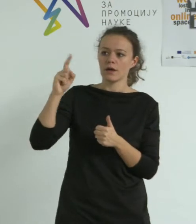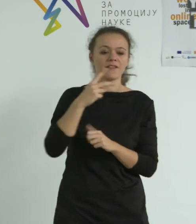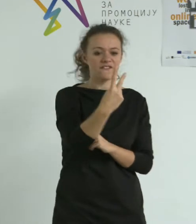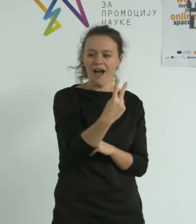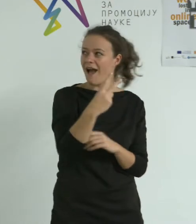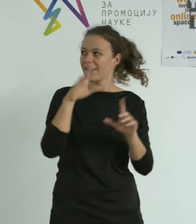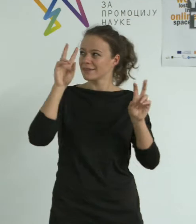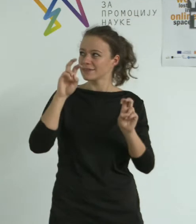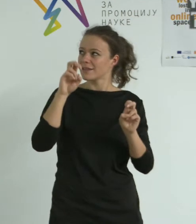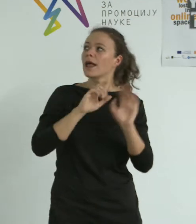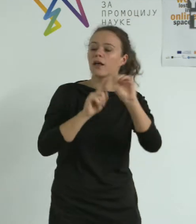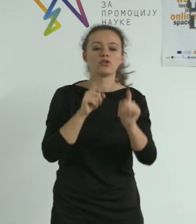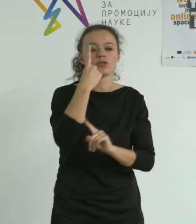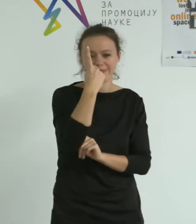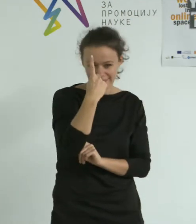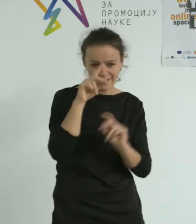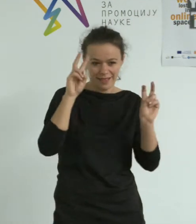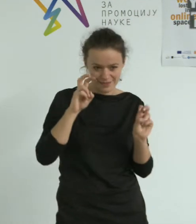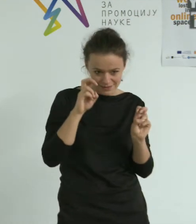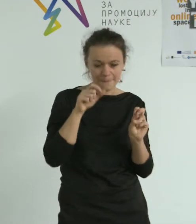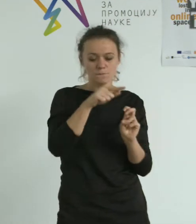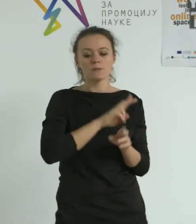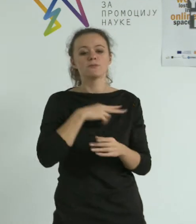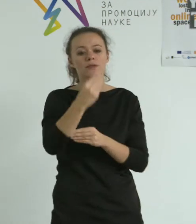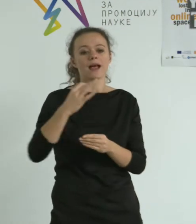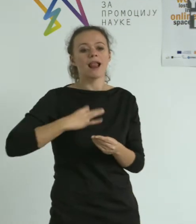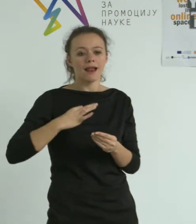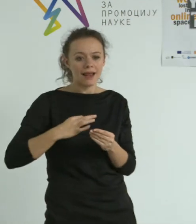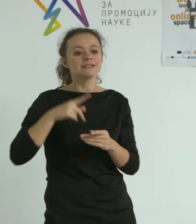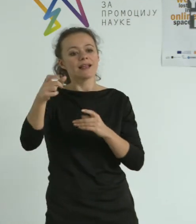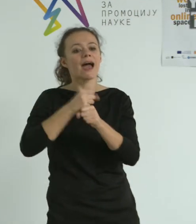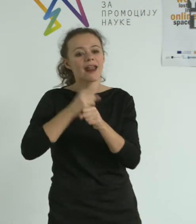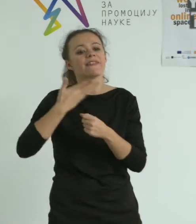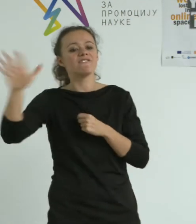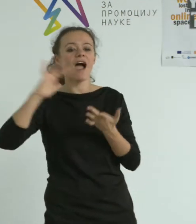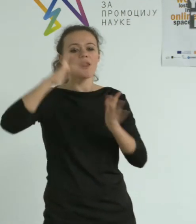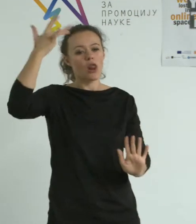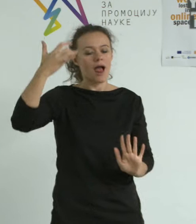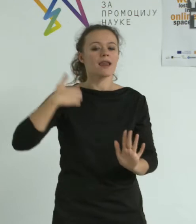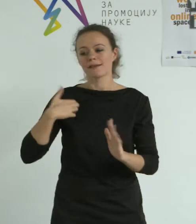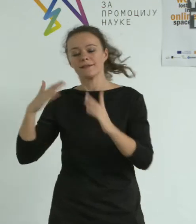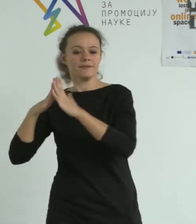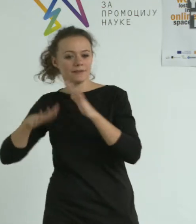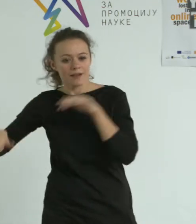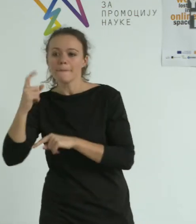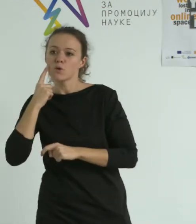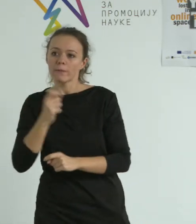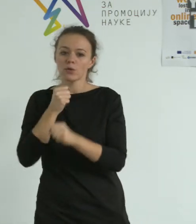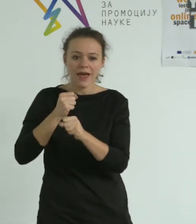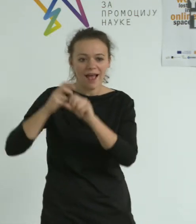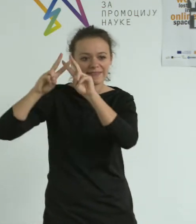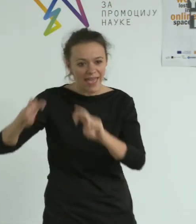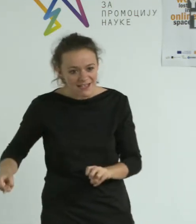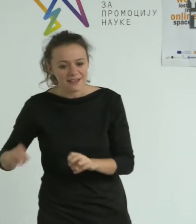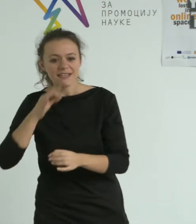2, topic 1, we had an assignment for them to go work offline, to try make a research about